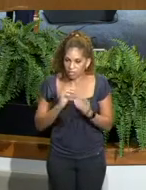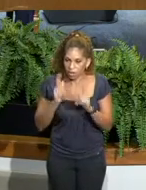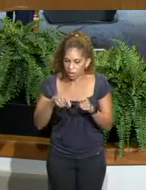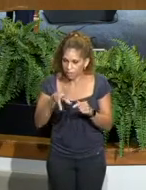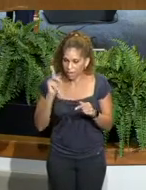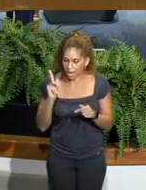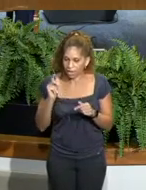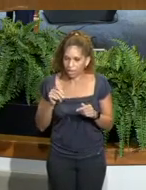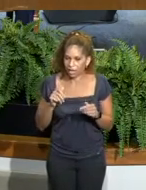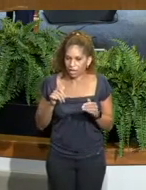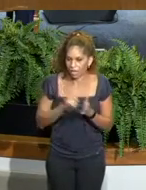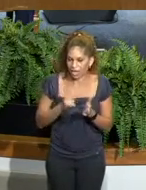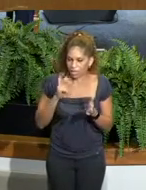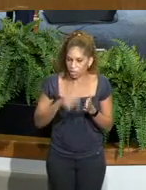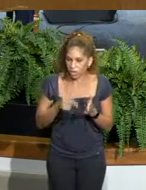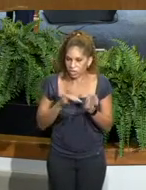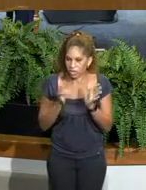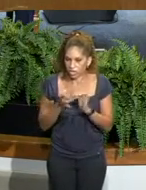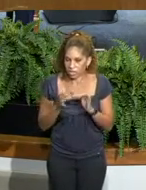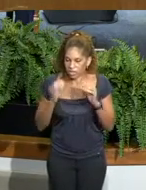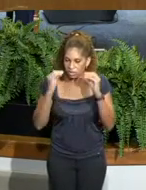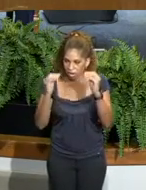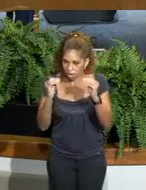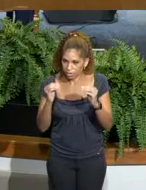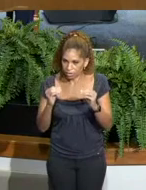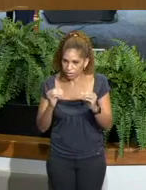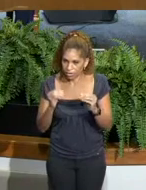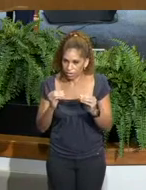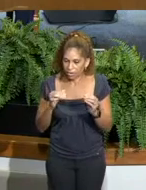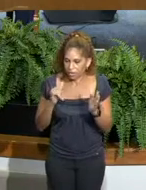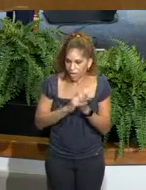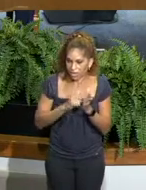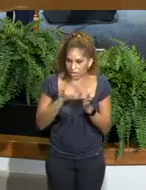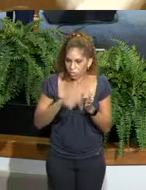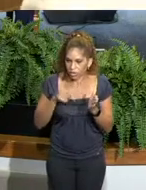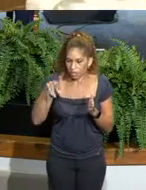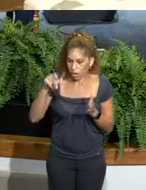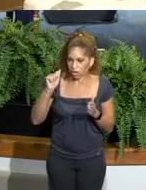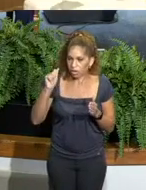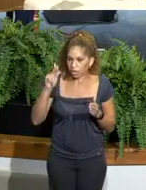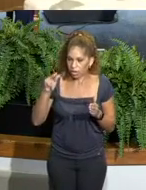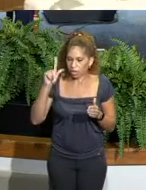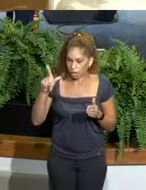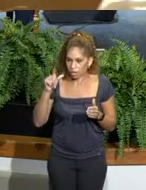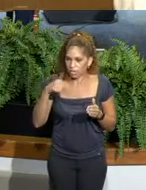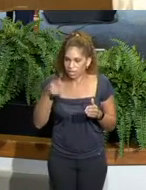Jesus taught. That's what Paul, by the Holy Spirit, said.